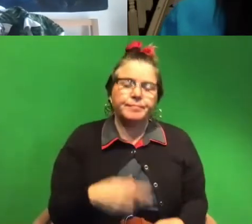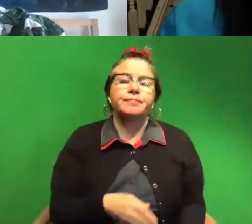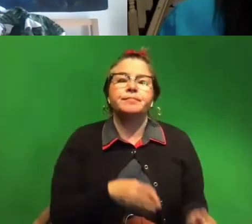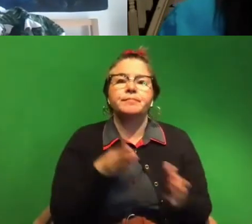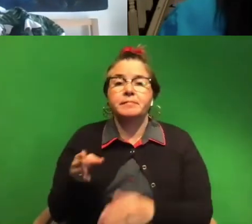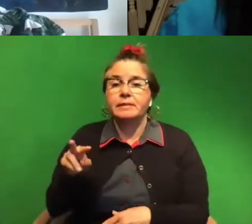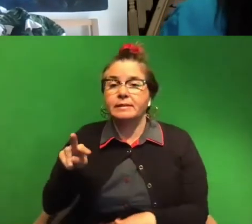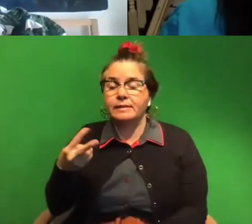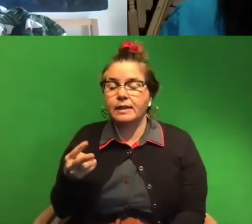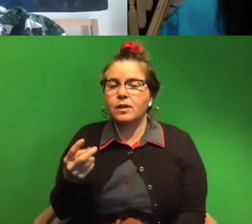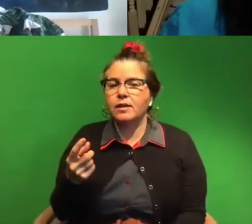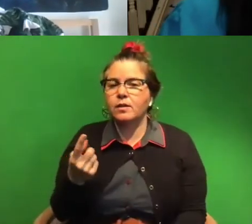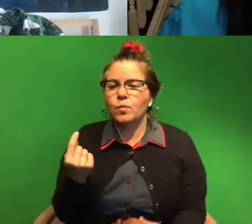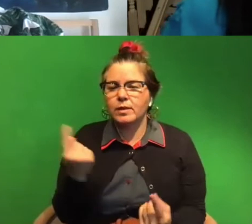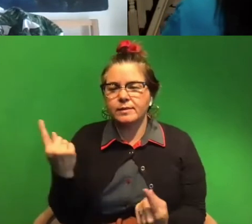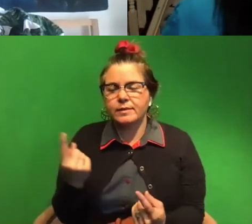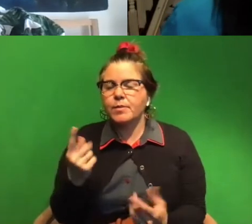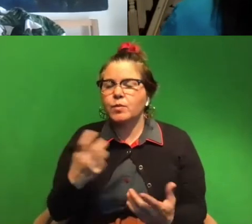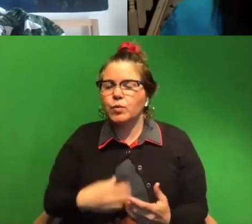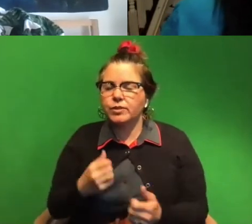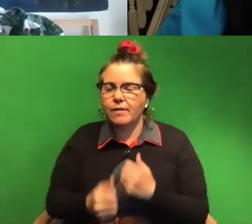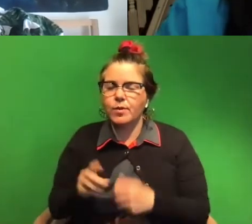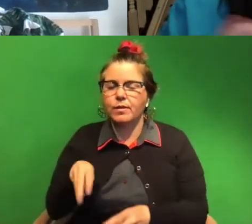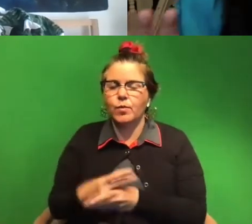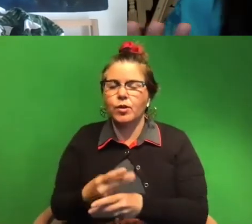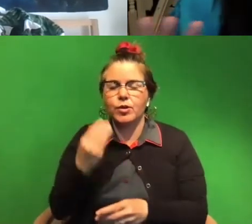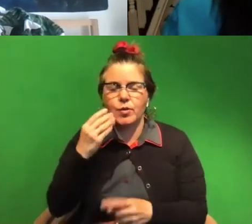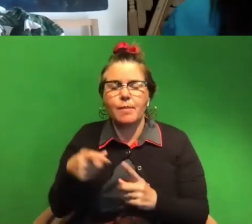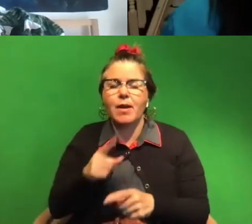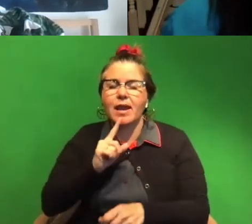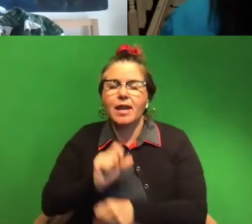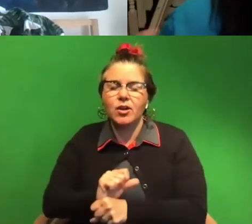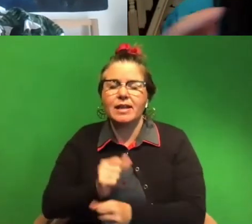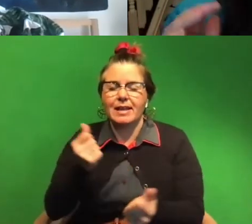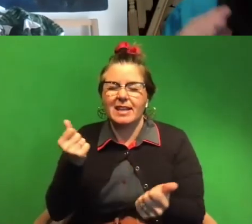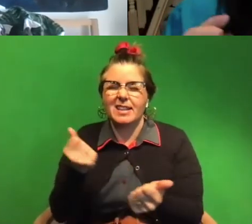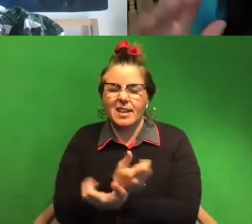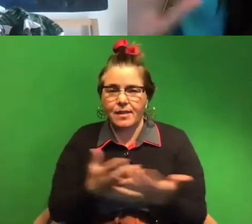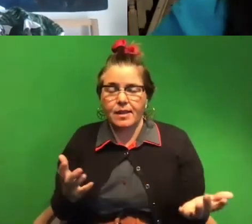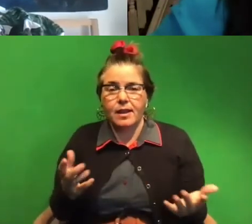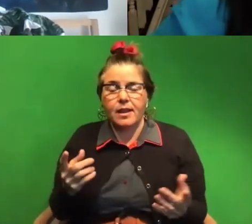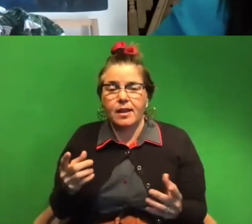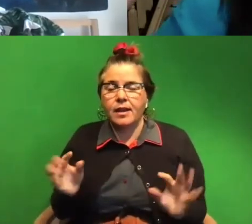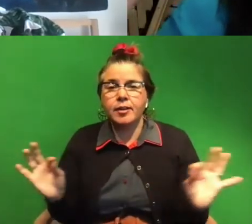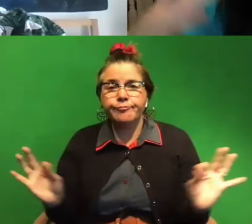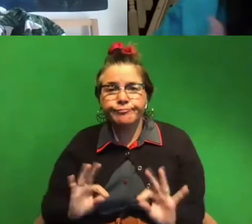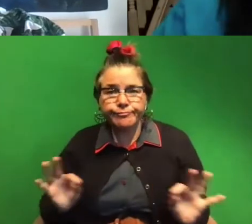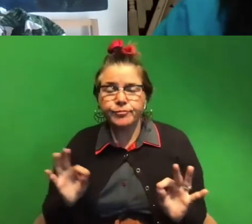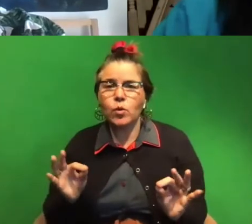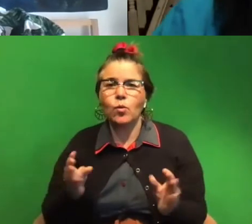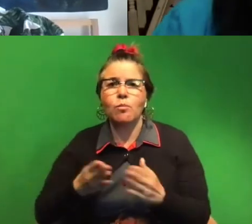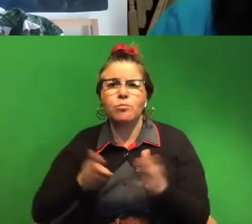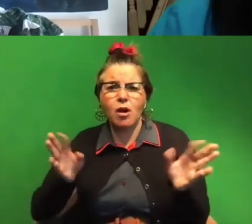second question is, what's something that you wish everybody in the world knew about literally anything? It can be as small or broad and